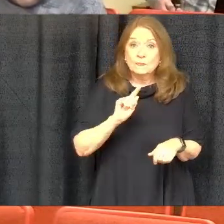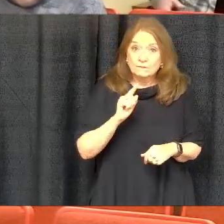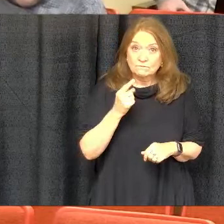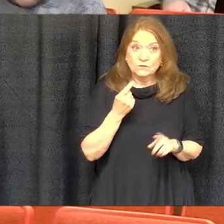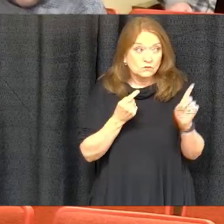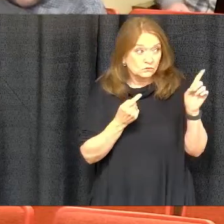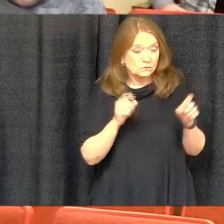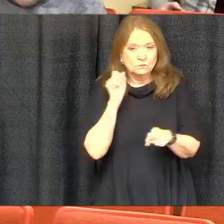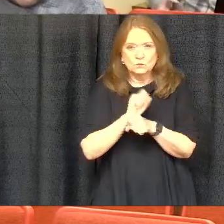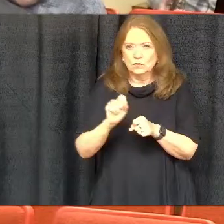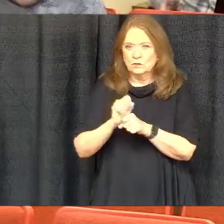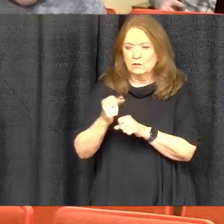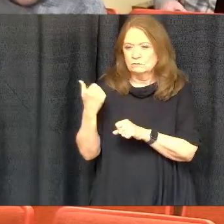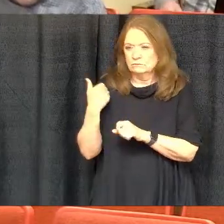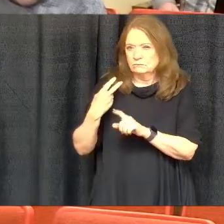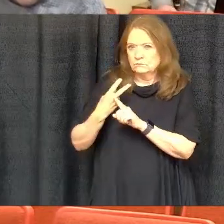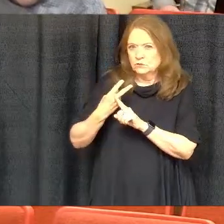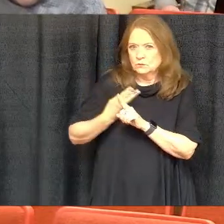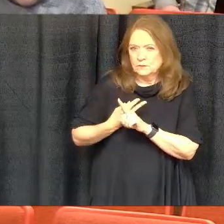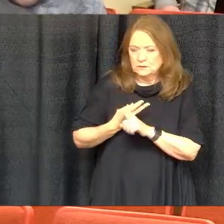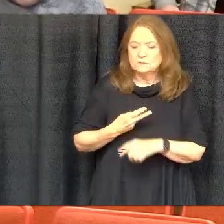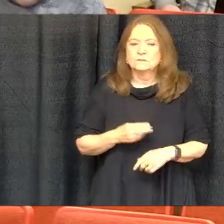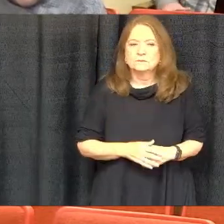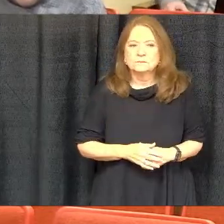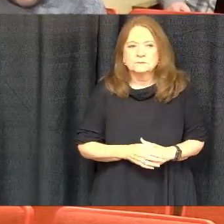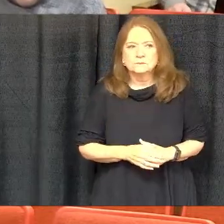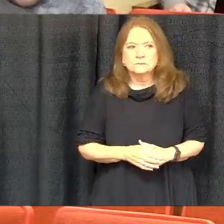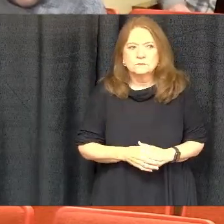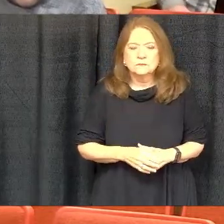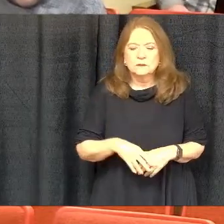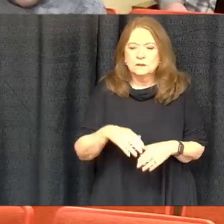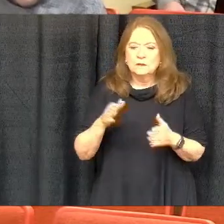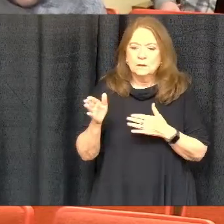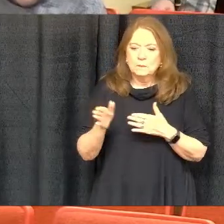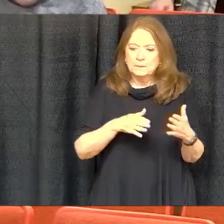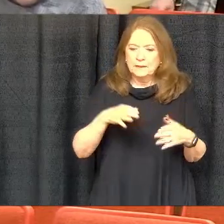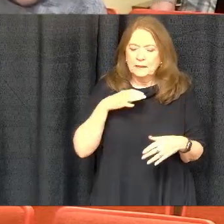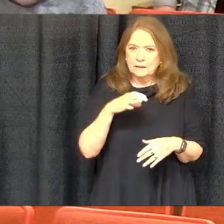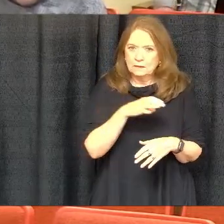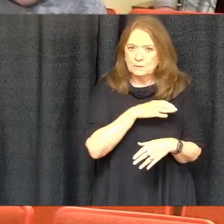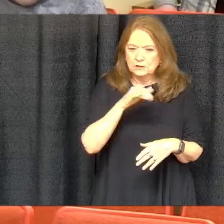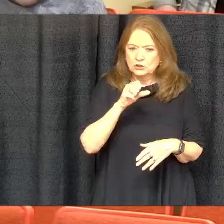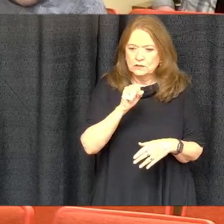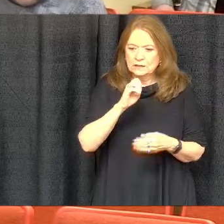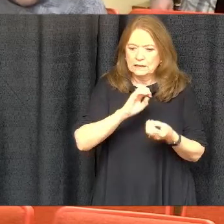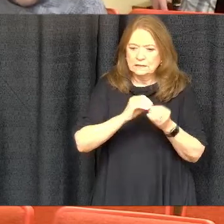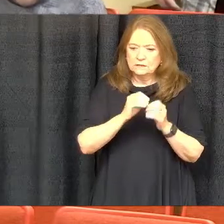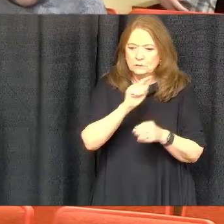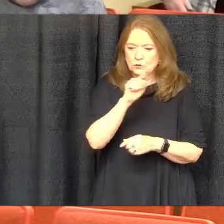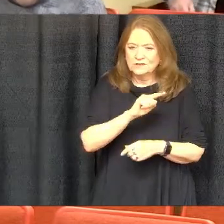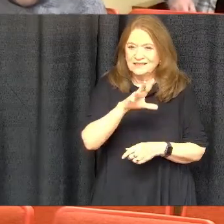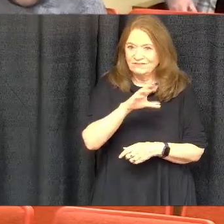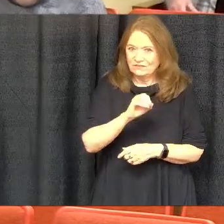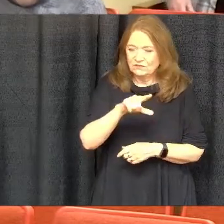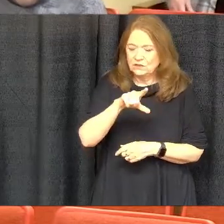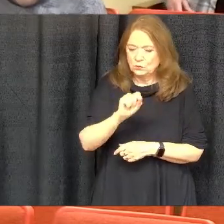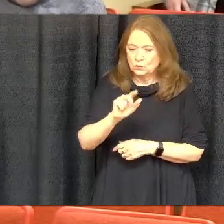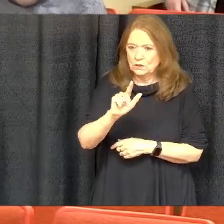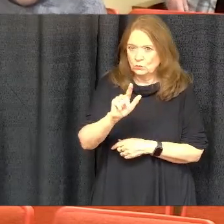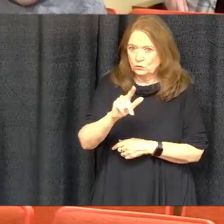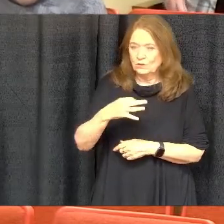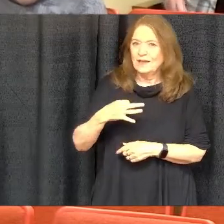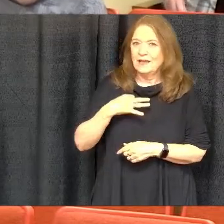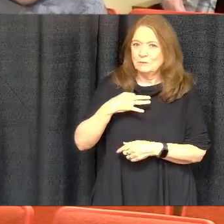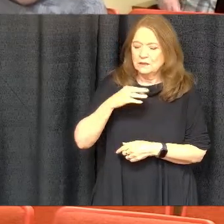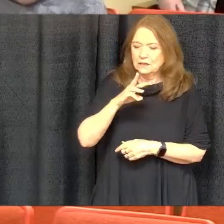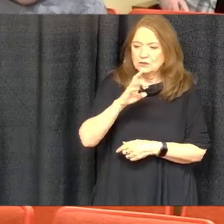one we've been working on the last 2 months with the applicants. It's Planning Commission case number Z50 2023, application